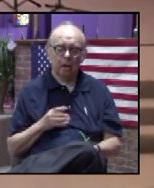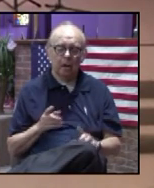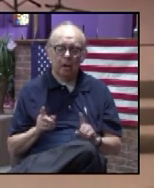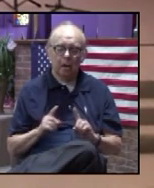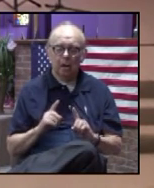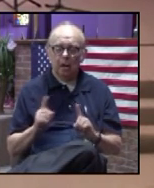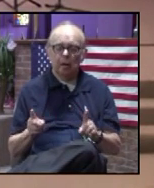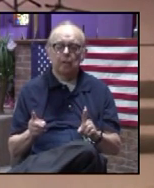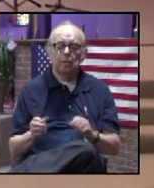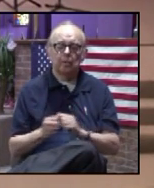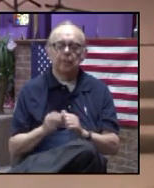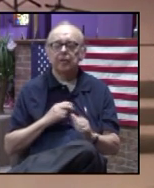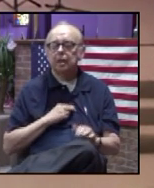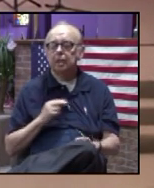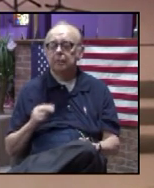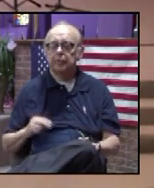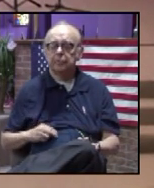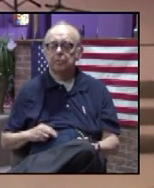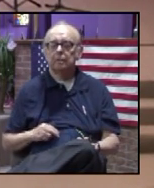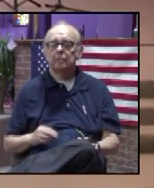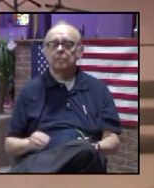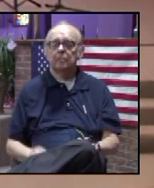along with Nicodemus,